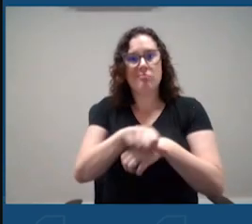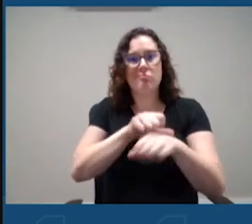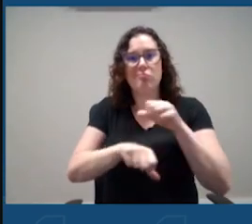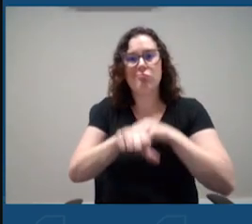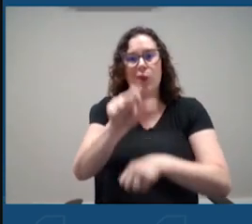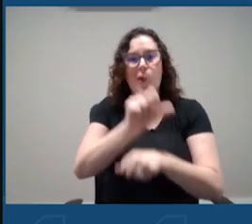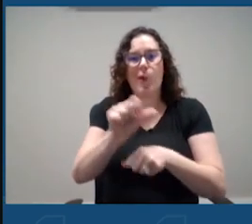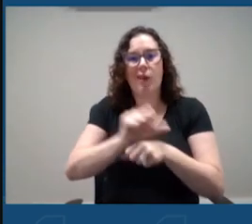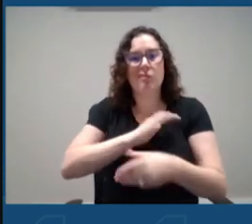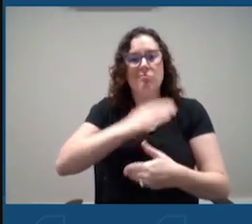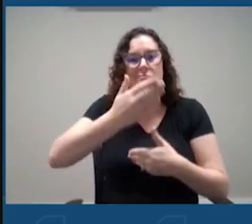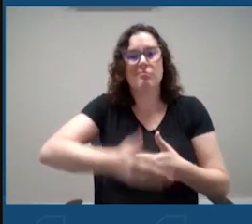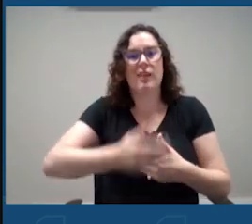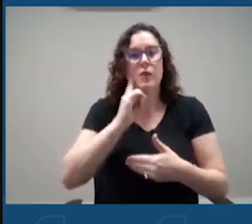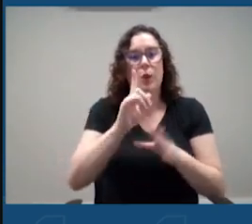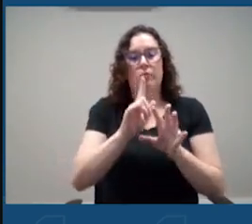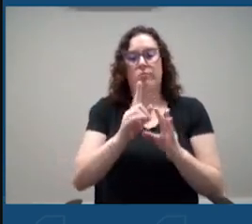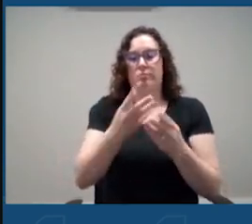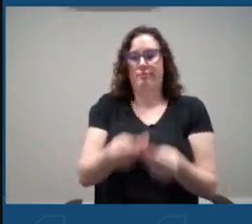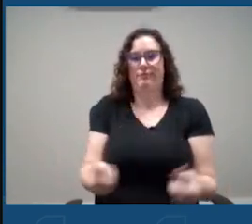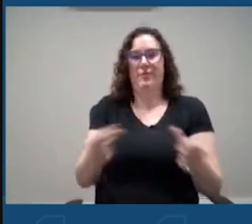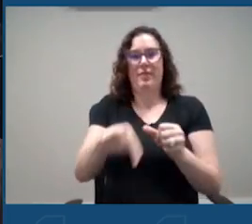to deal with this important crisis. God bless you all.